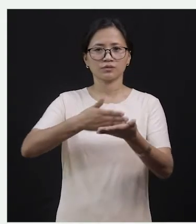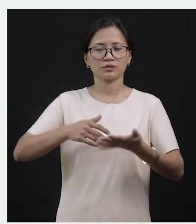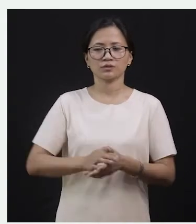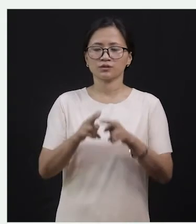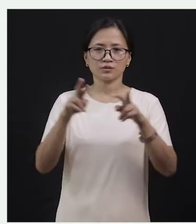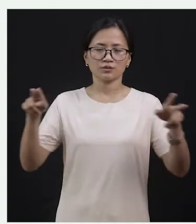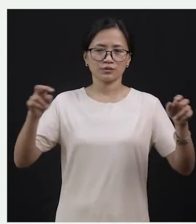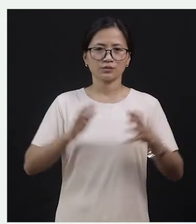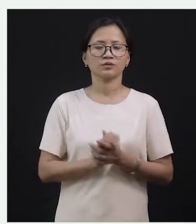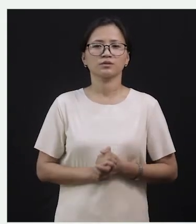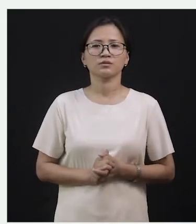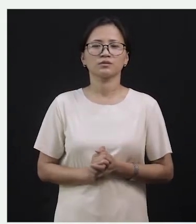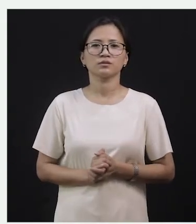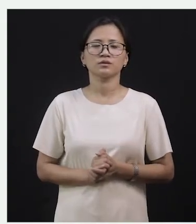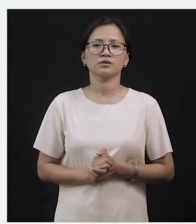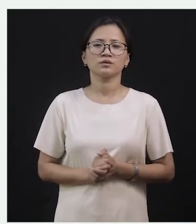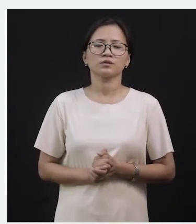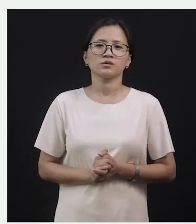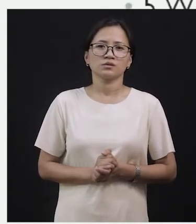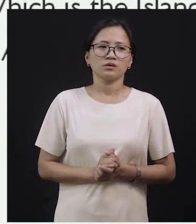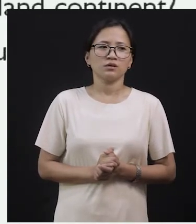different parts in the globe.